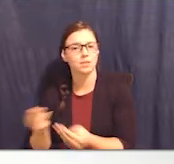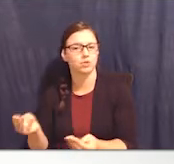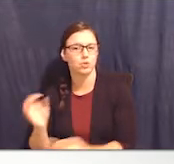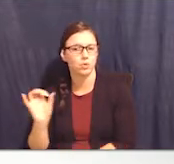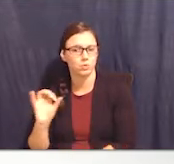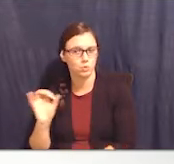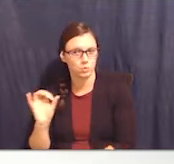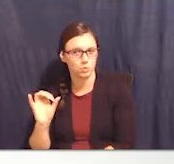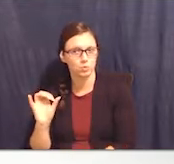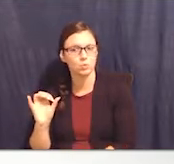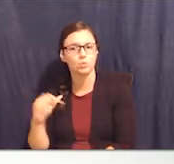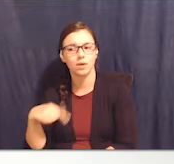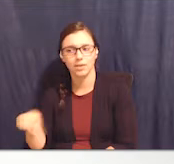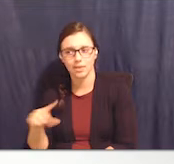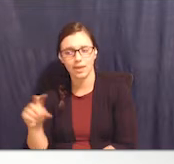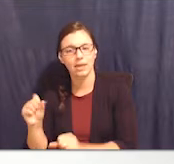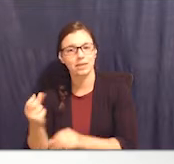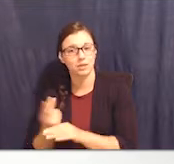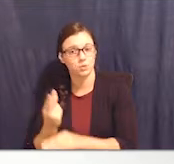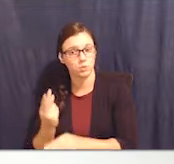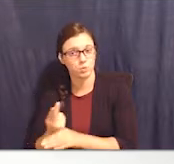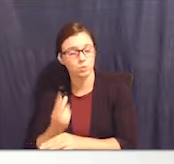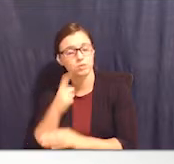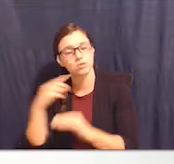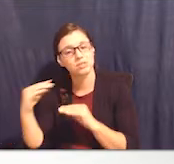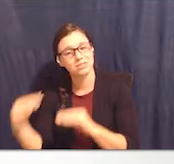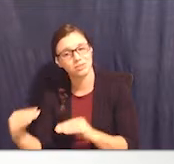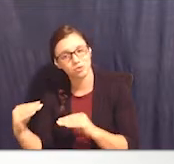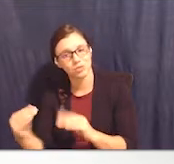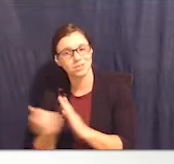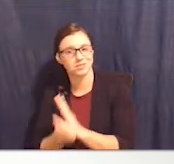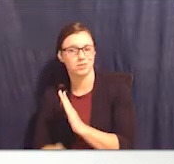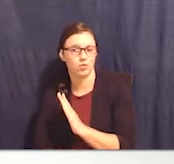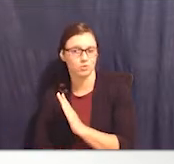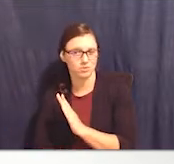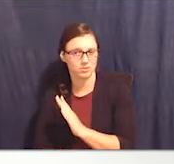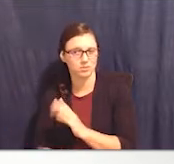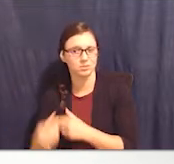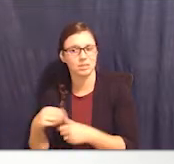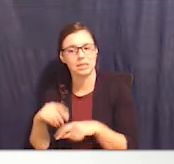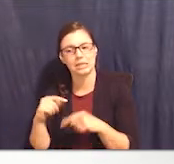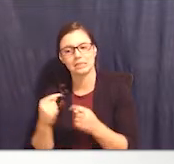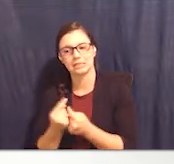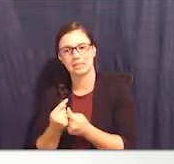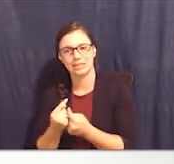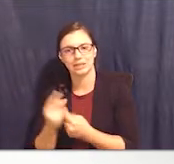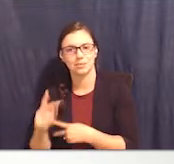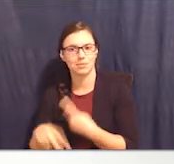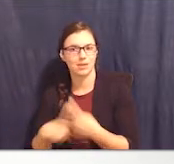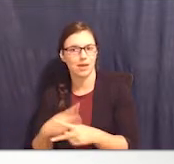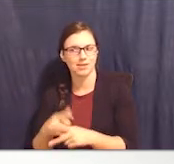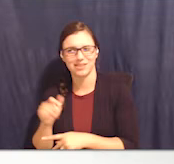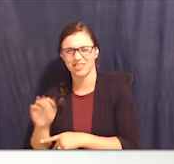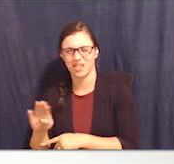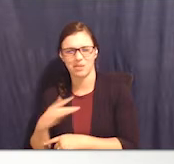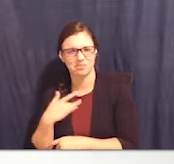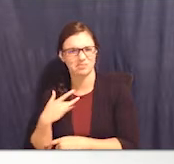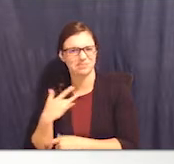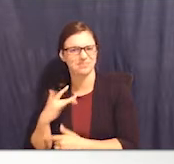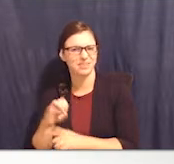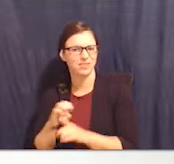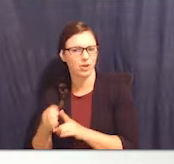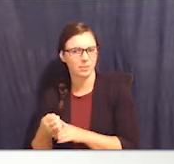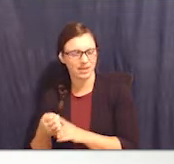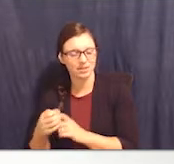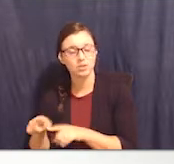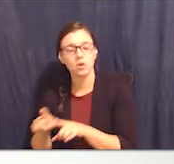to FSU to see the Office of Students with Disabilities. Even though FSU doesn't have a program for an FPCT